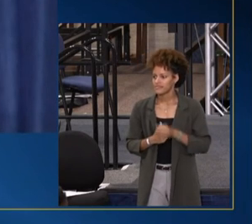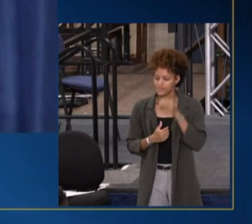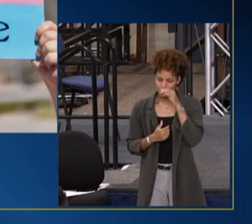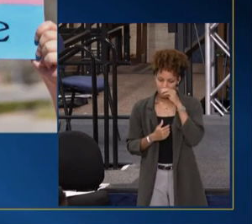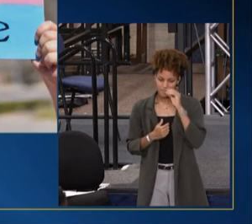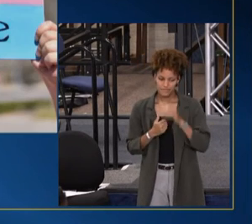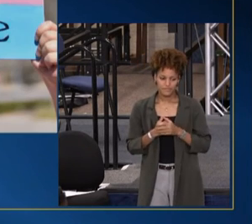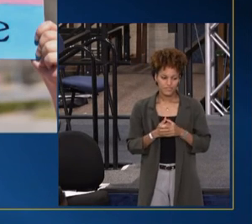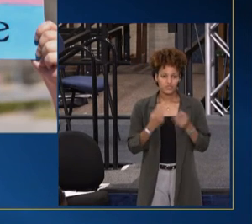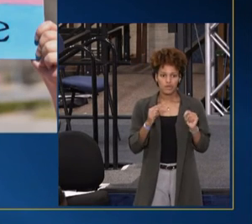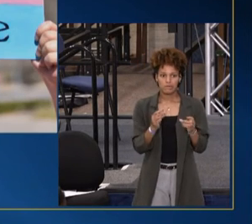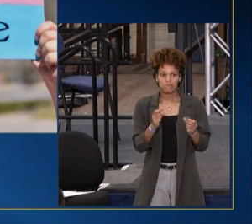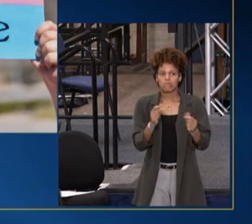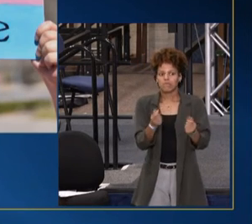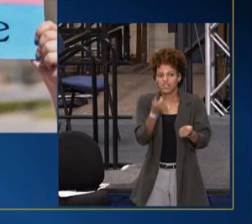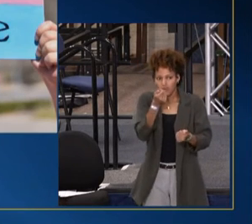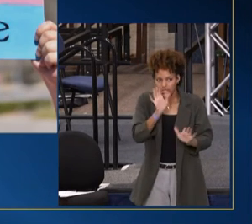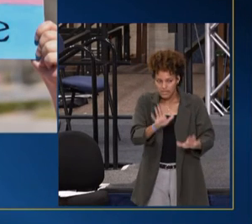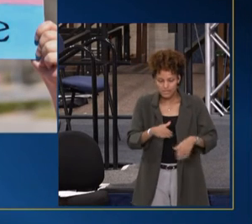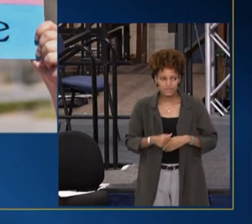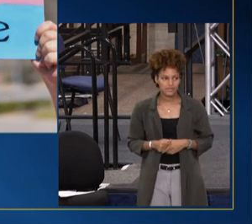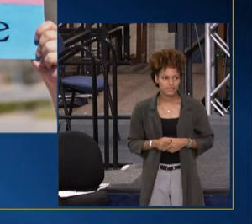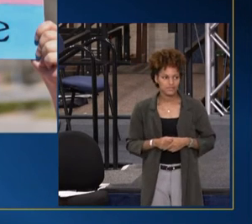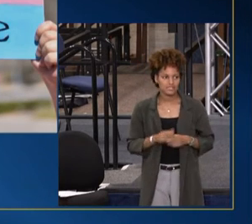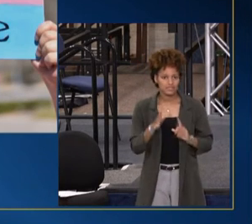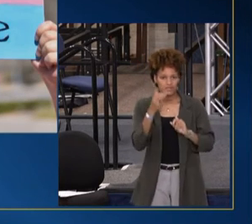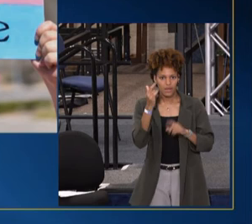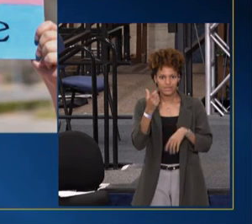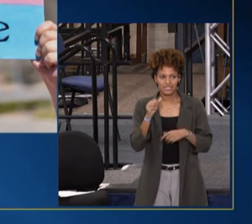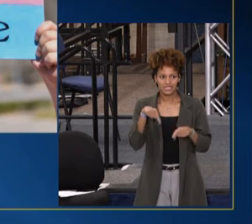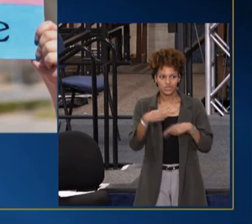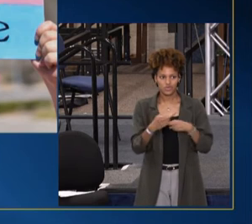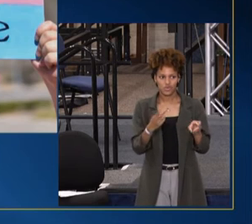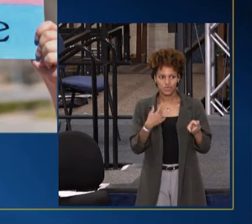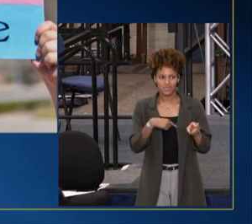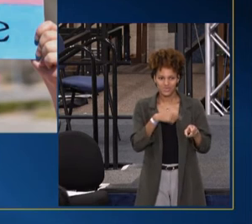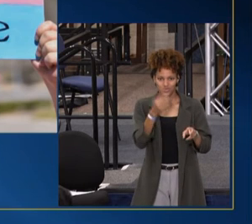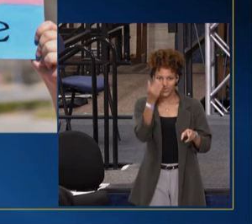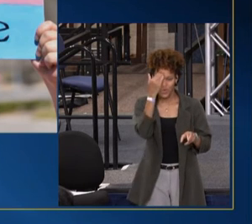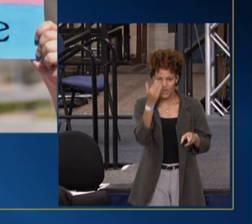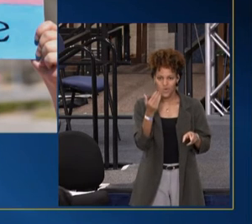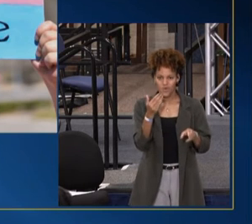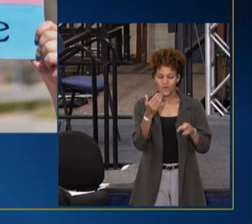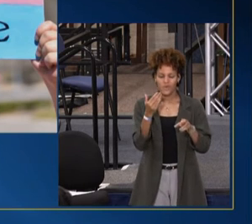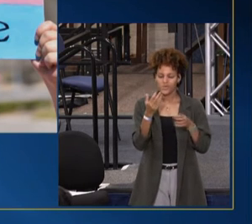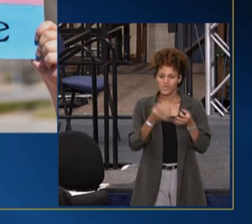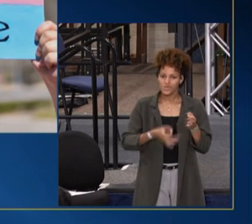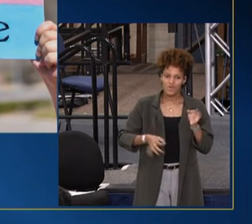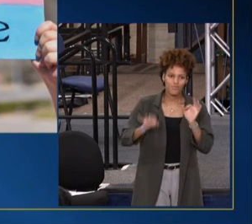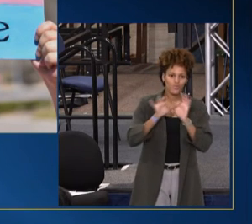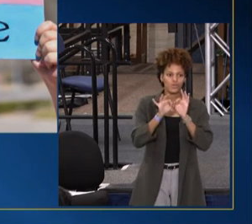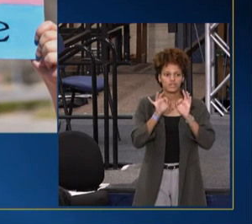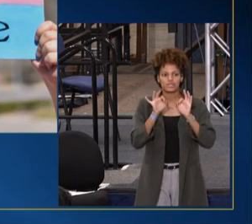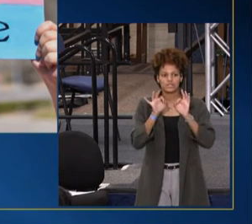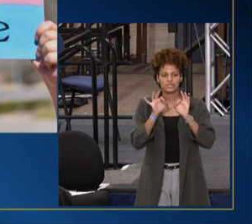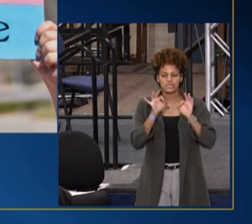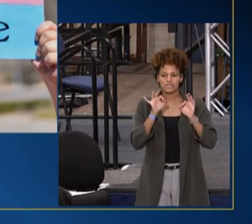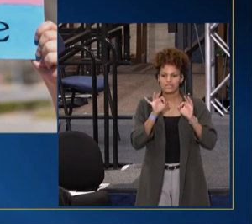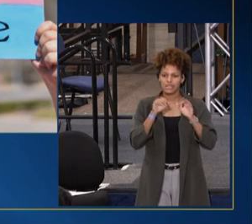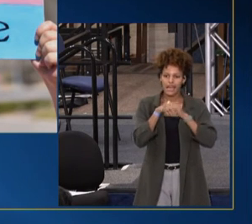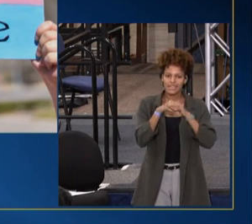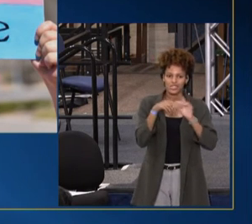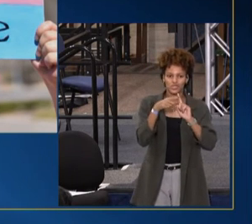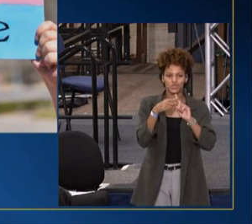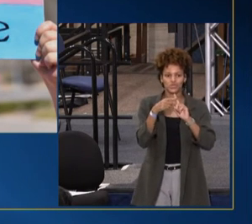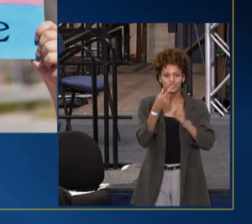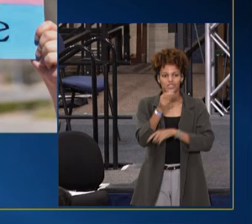Trying to move a little bit more quickly through this, especially because in this room we know just how important access, especially to gender-affirming care,